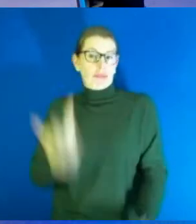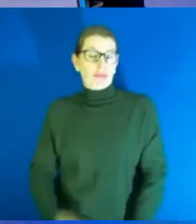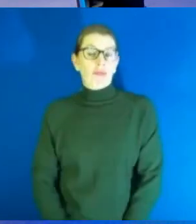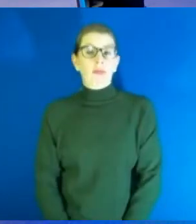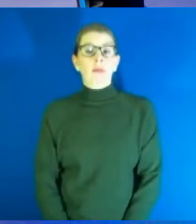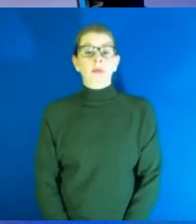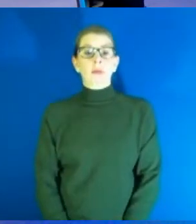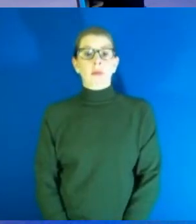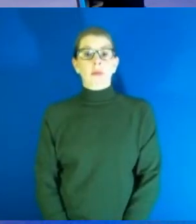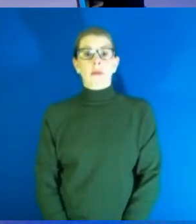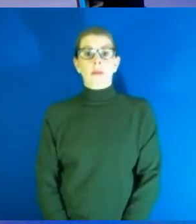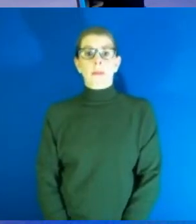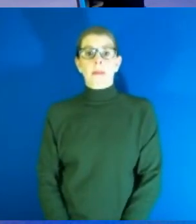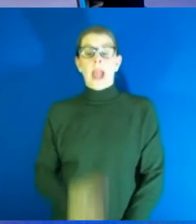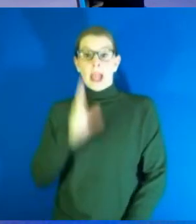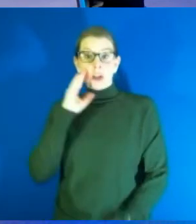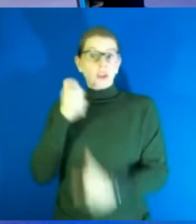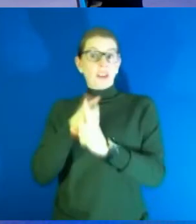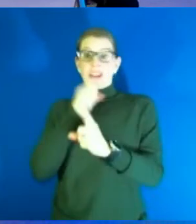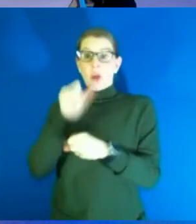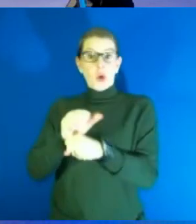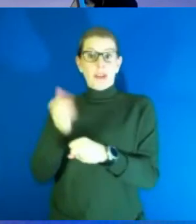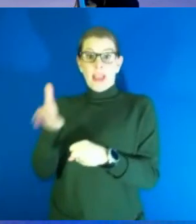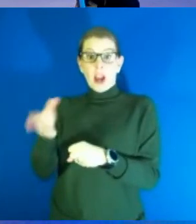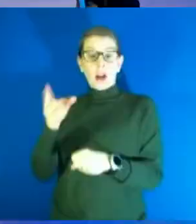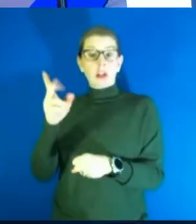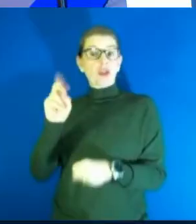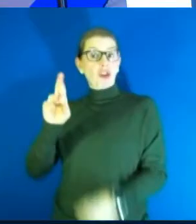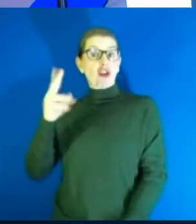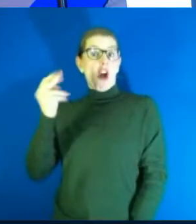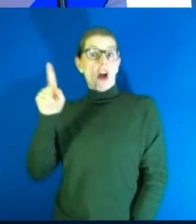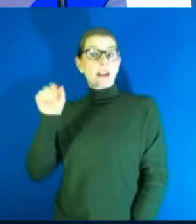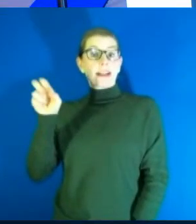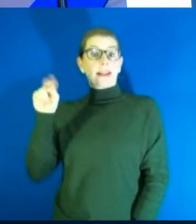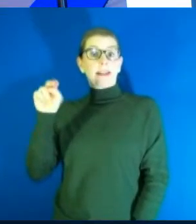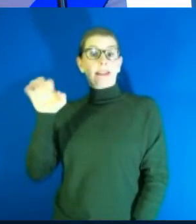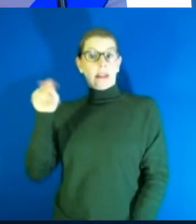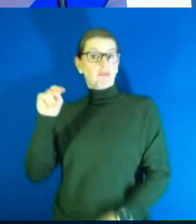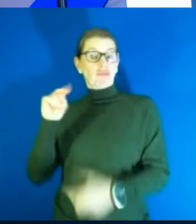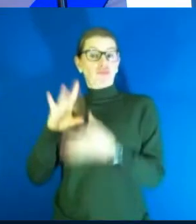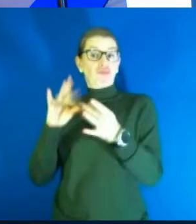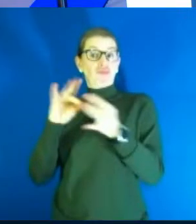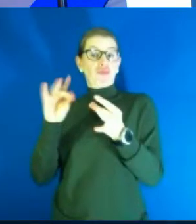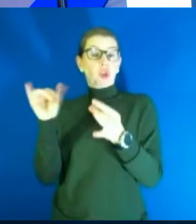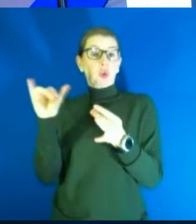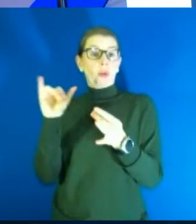know that's not where you work, but Dr. Hawkinson, jump in as well. Just want your all's